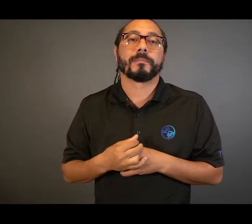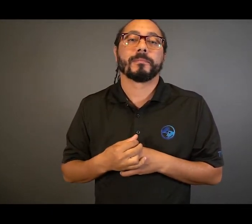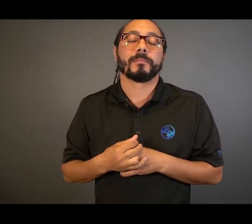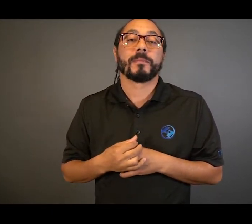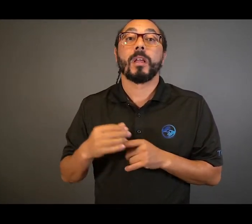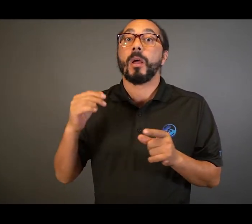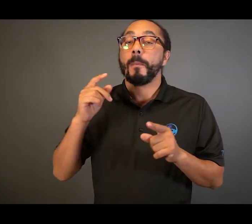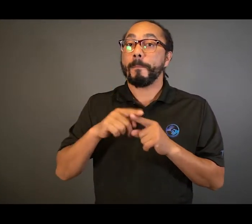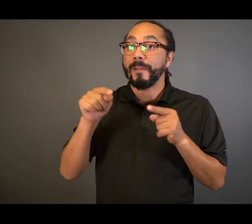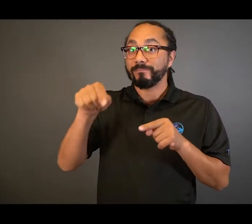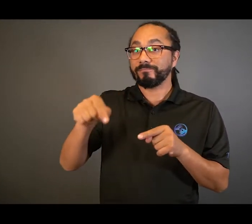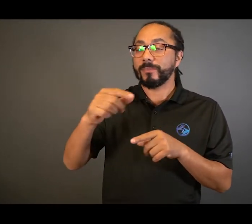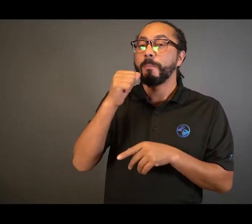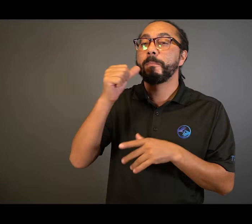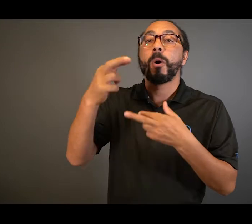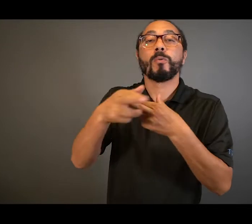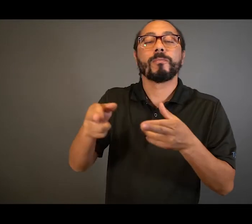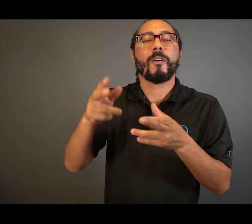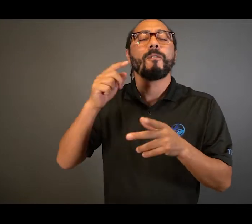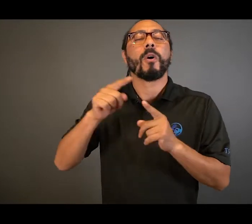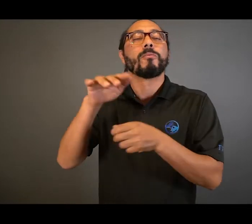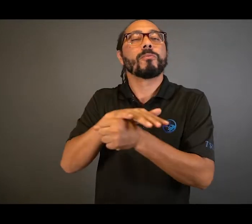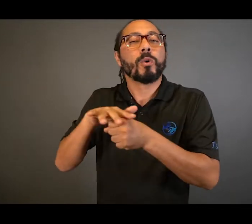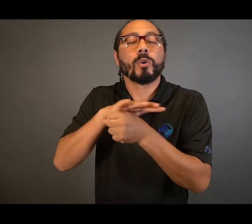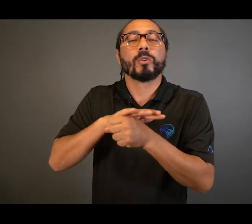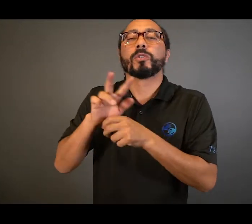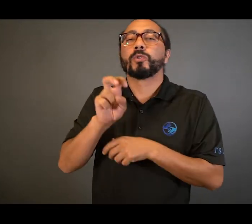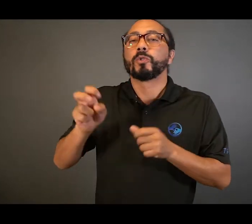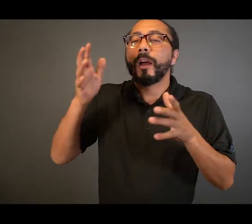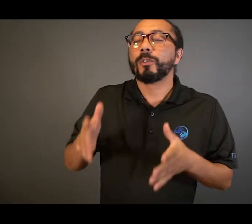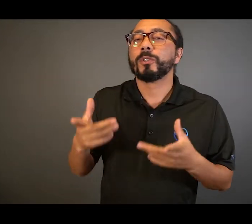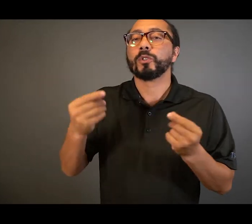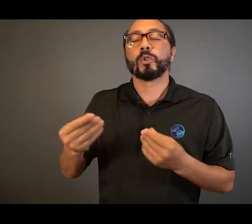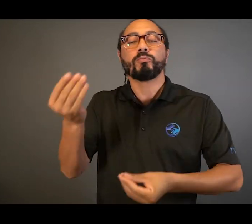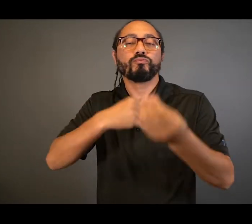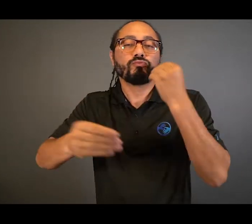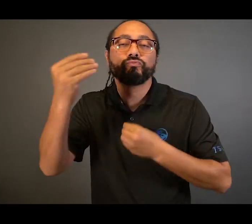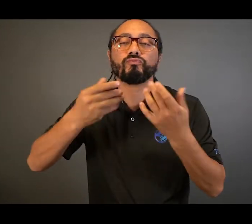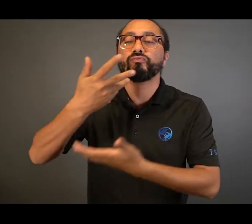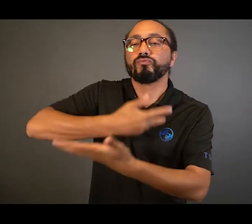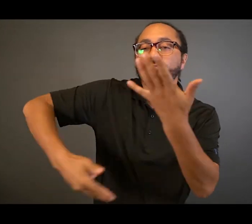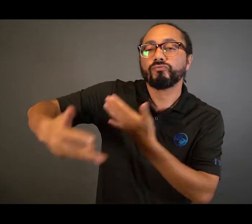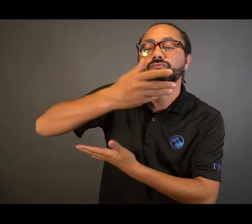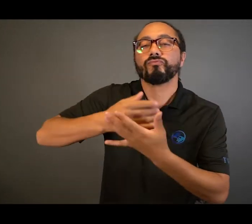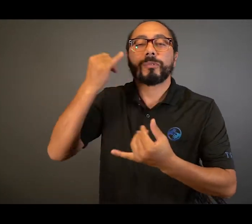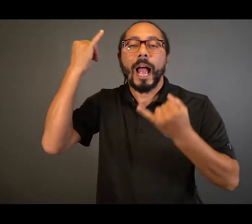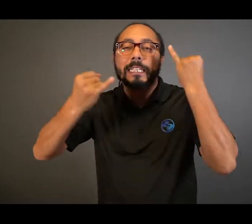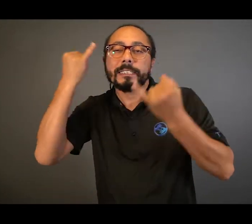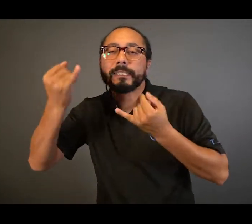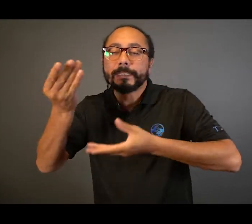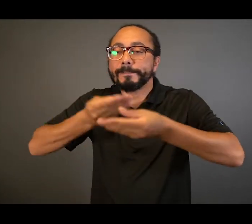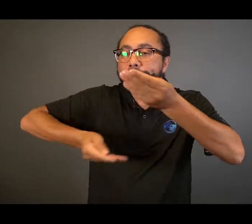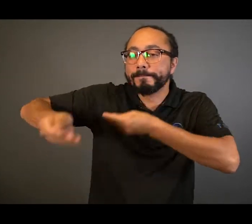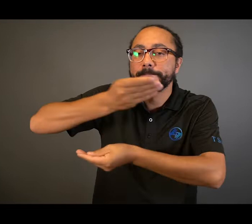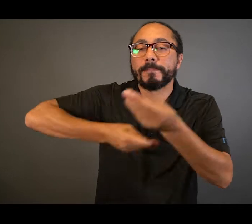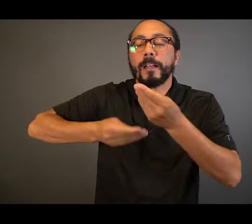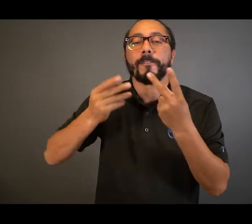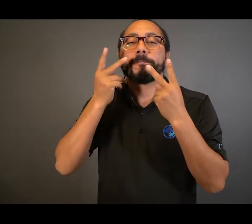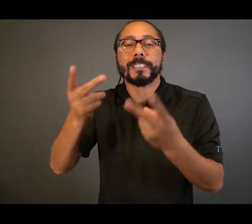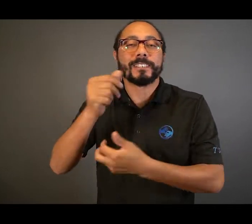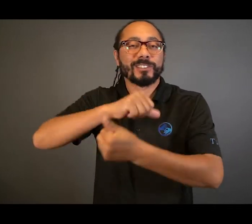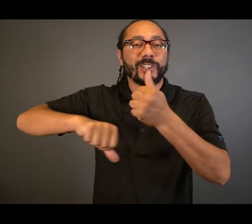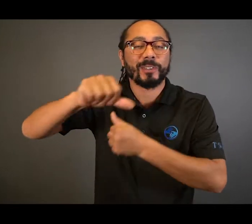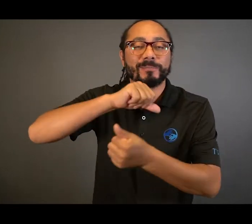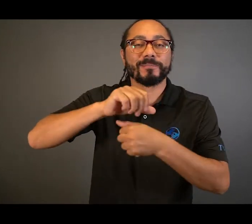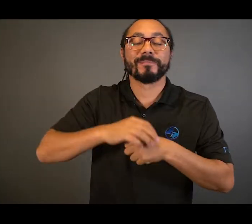The bar room was a place for travelers and locals to drink, eat, do business, exchange ideas, and visit